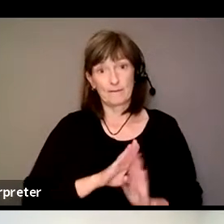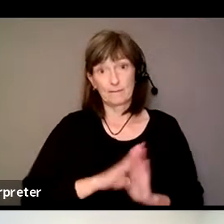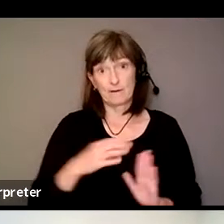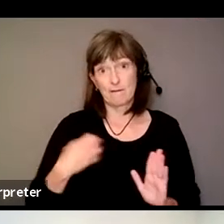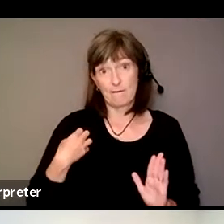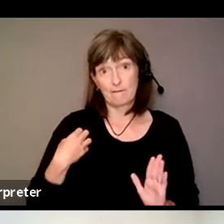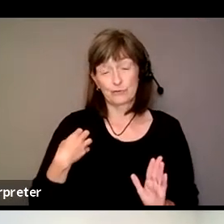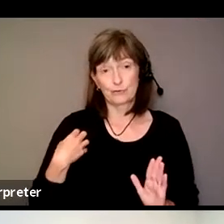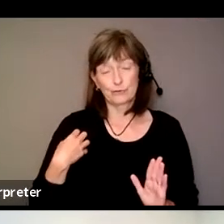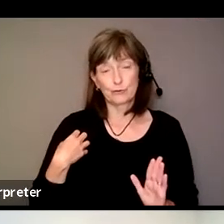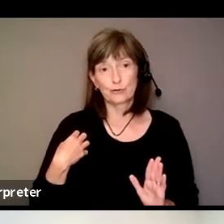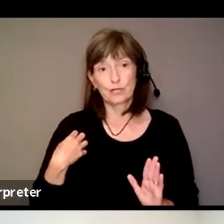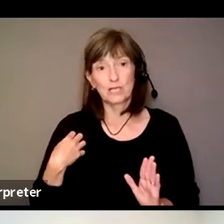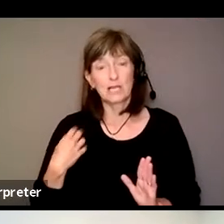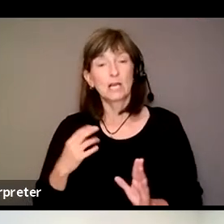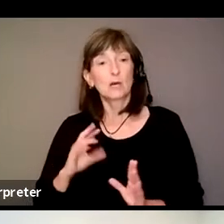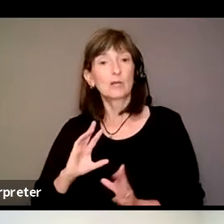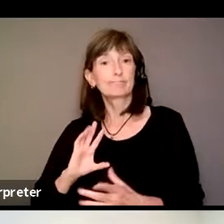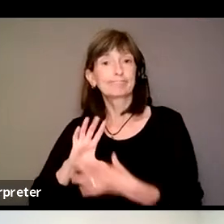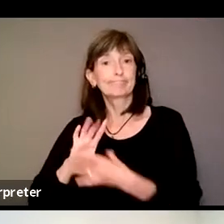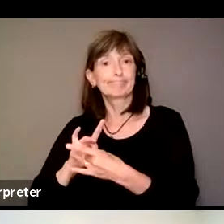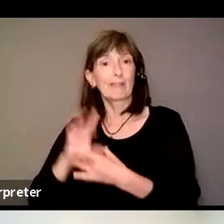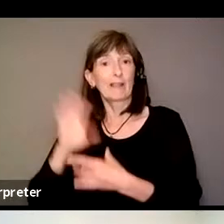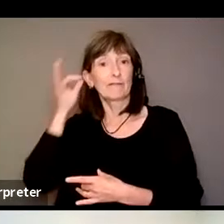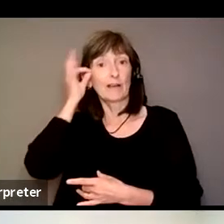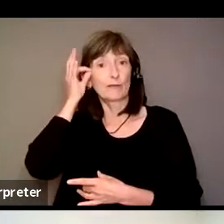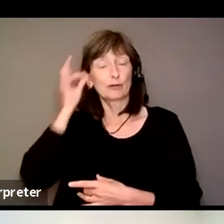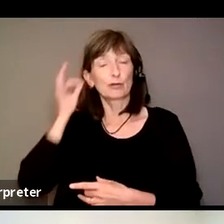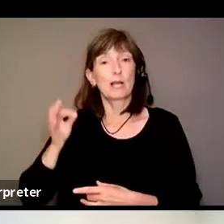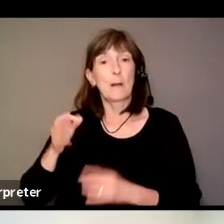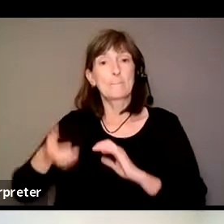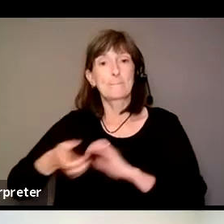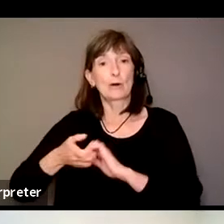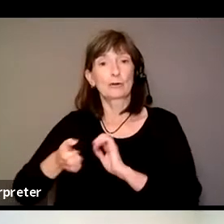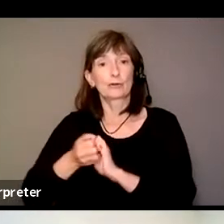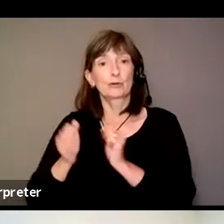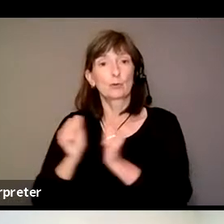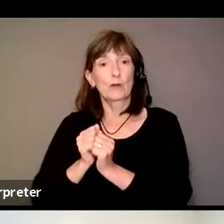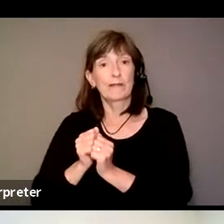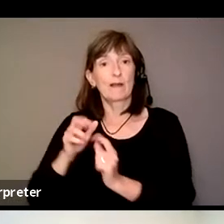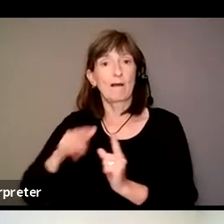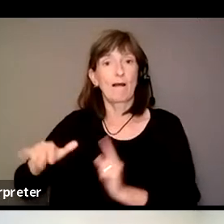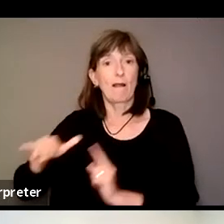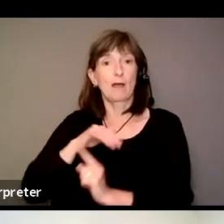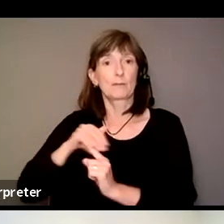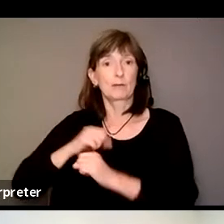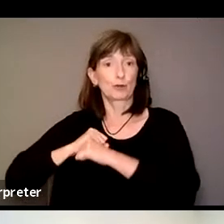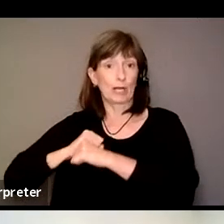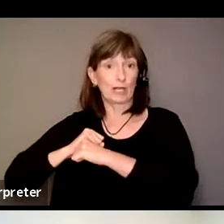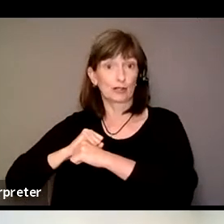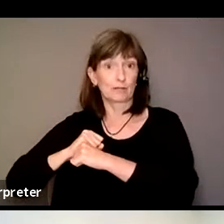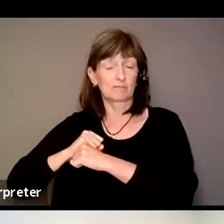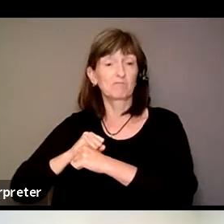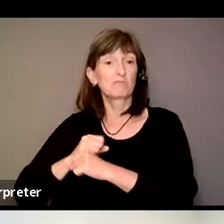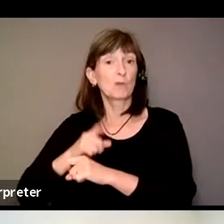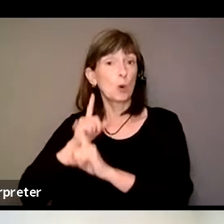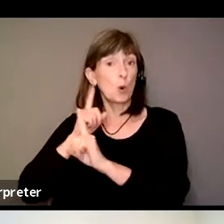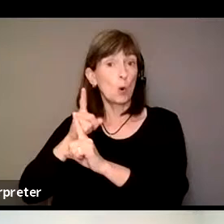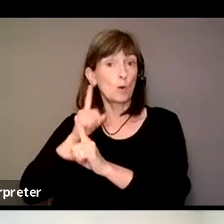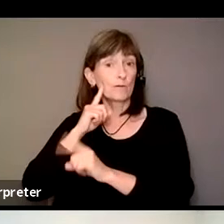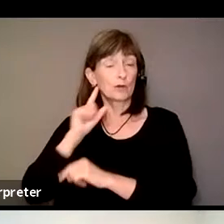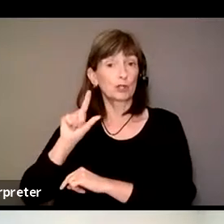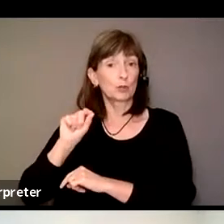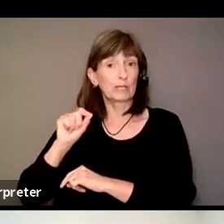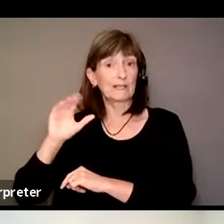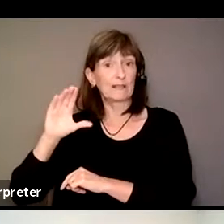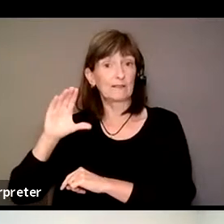on with Partners of Climate Protection, a federal initiative with goals setting towards 2050 on reducing greenhouse